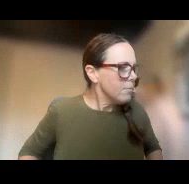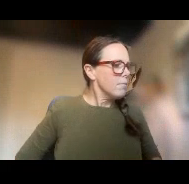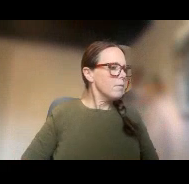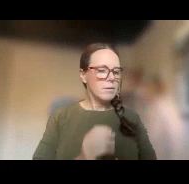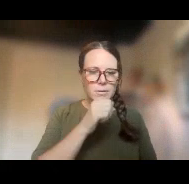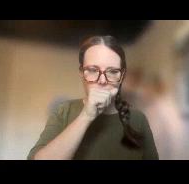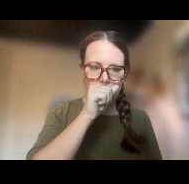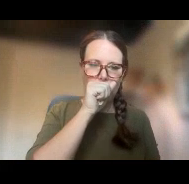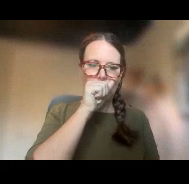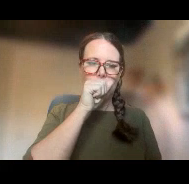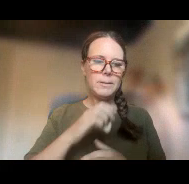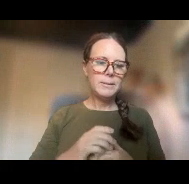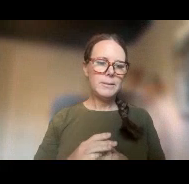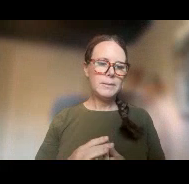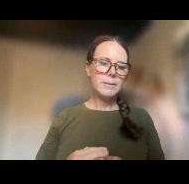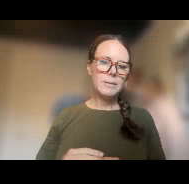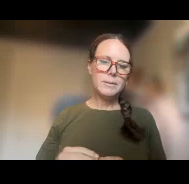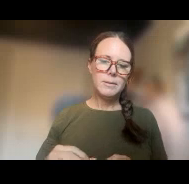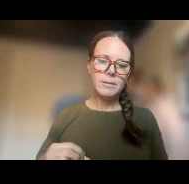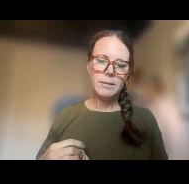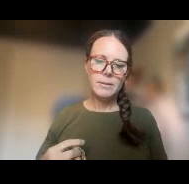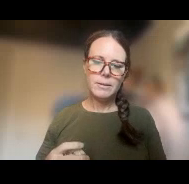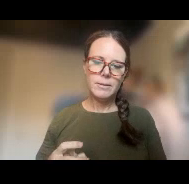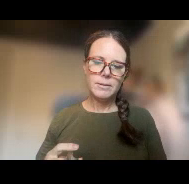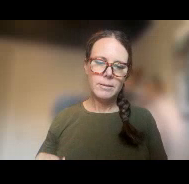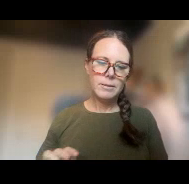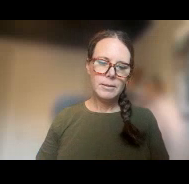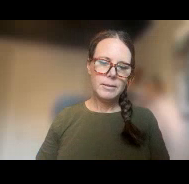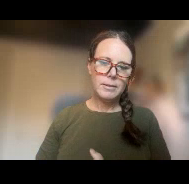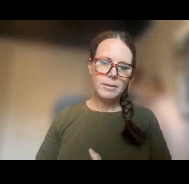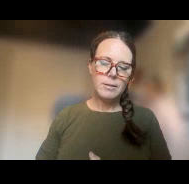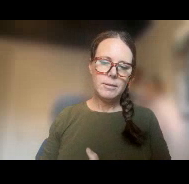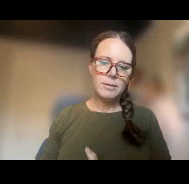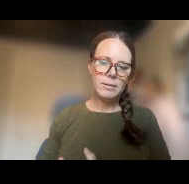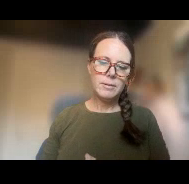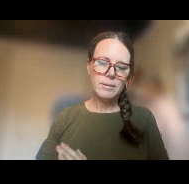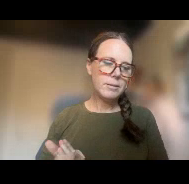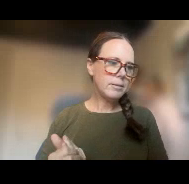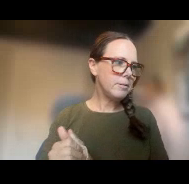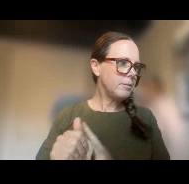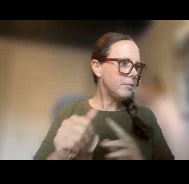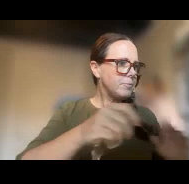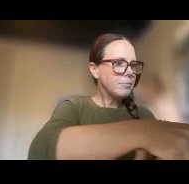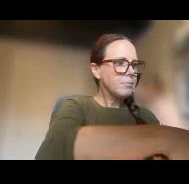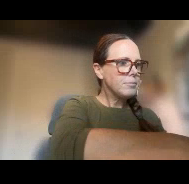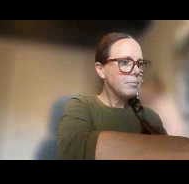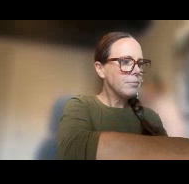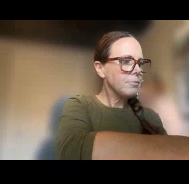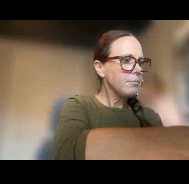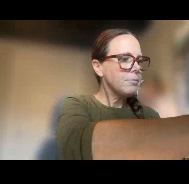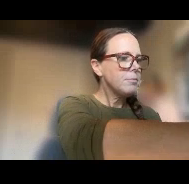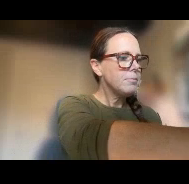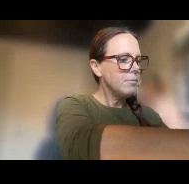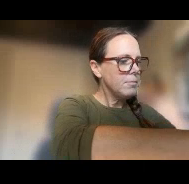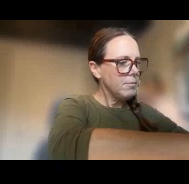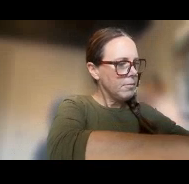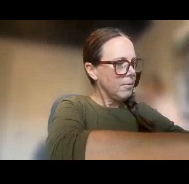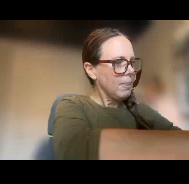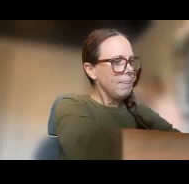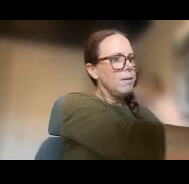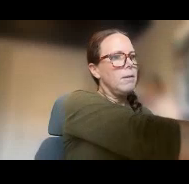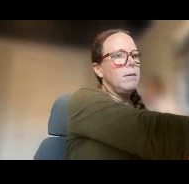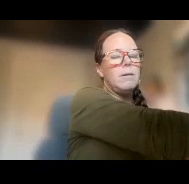starts. Well, we did a needs and need for our. And I think we'll get started here. Folks are ready. We will be